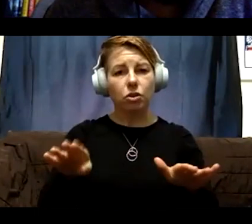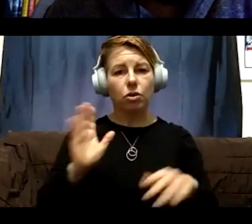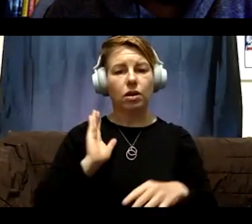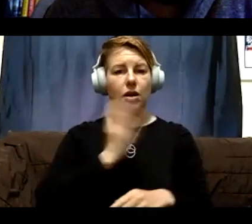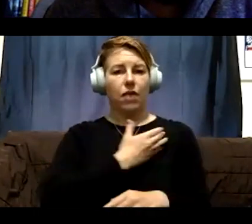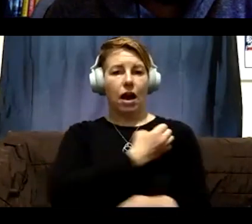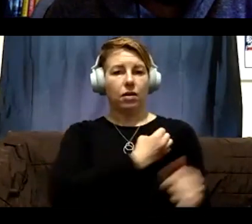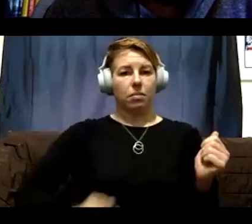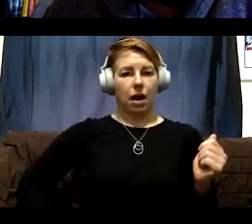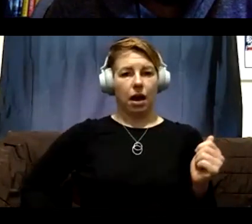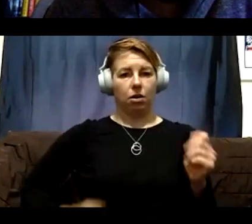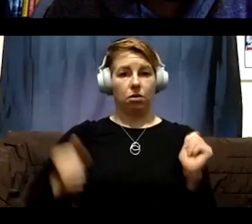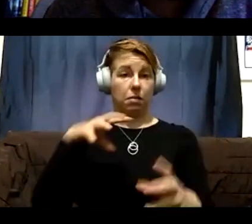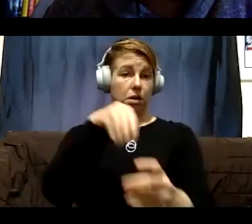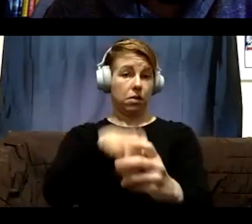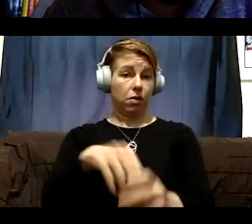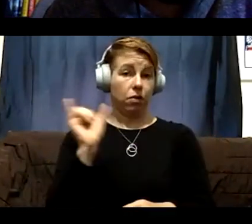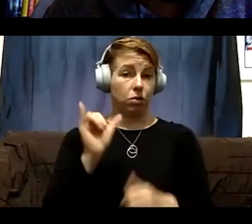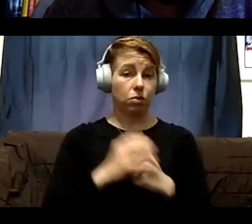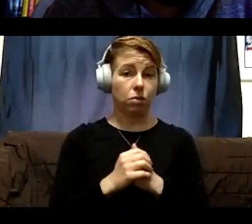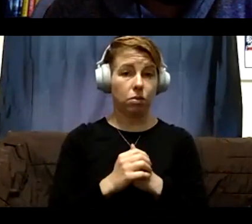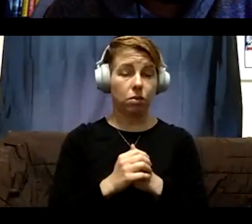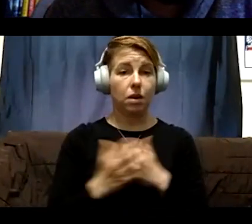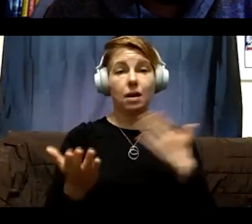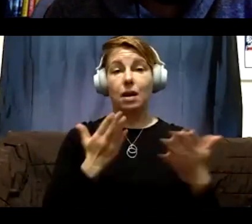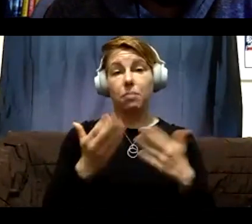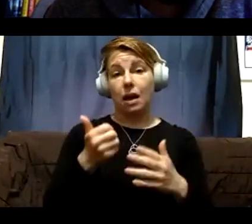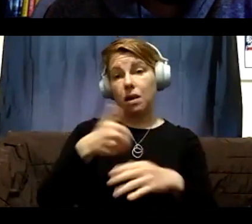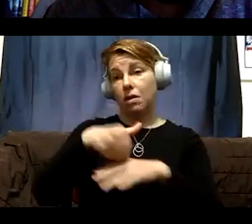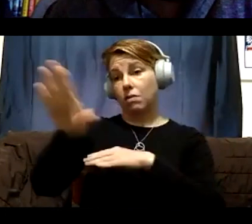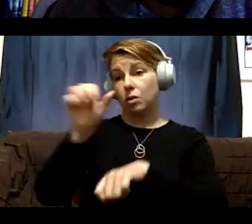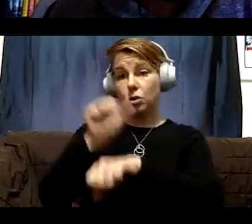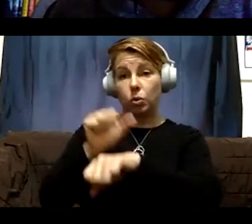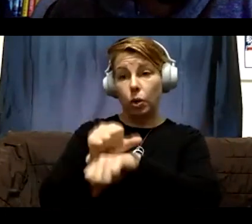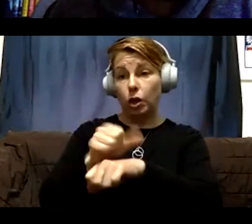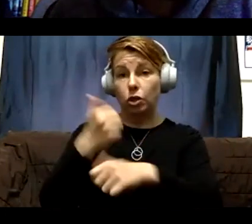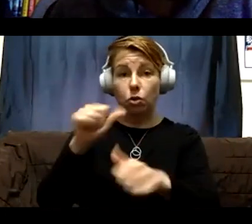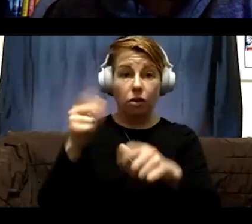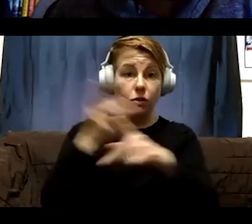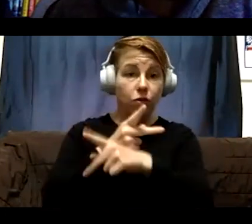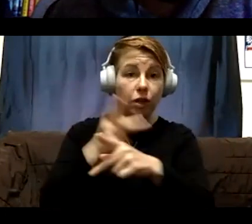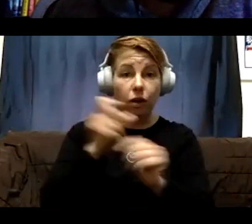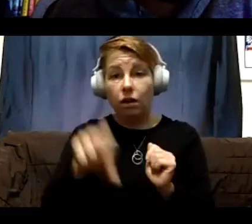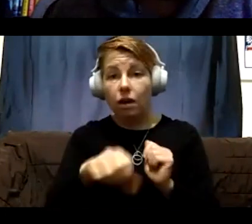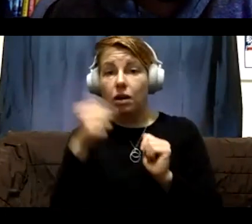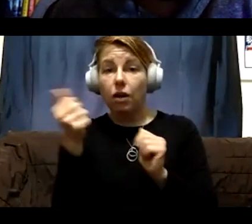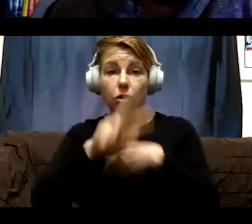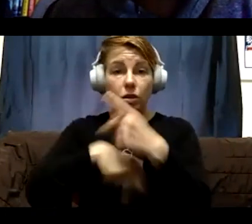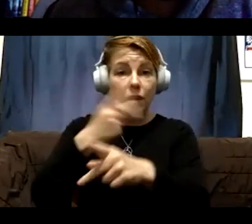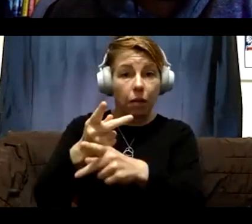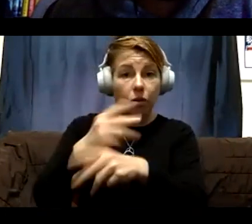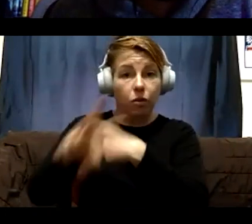imaginings. They might also be at work constructing alternate nows to critique this one, and imagining